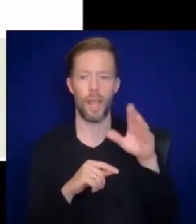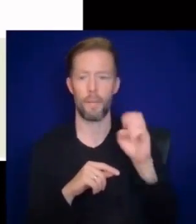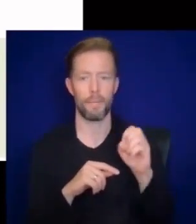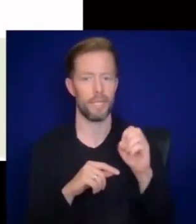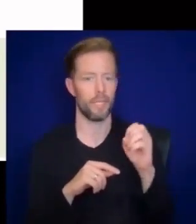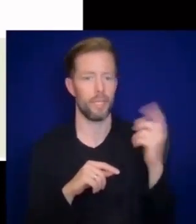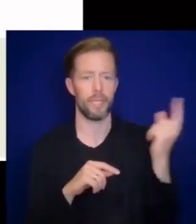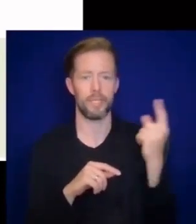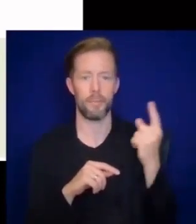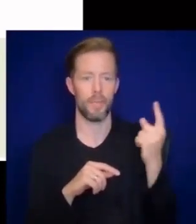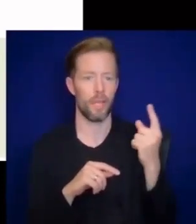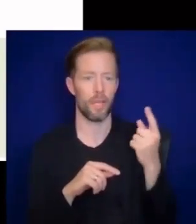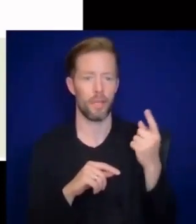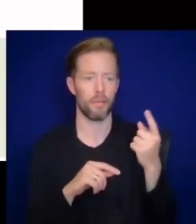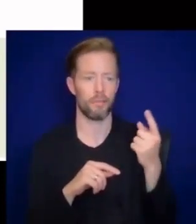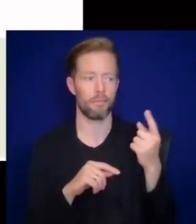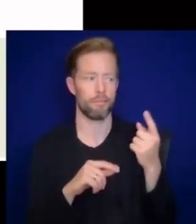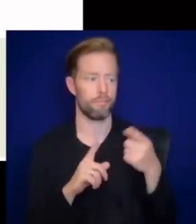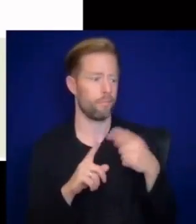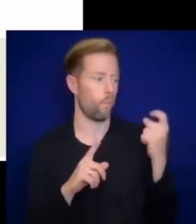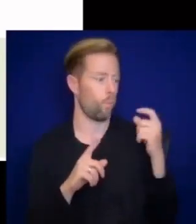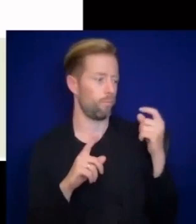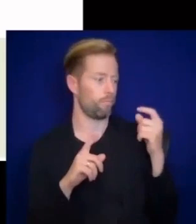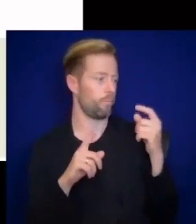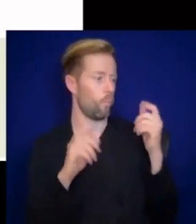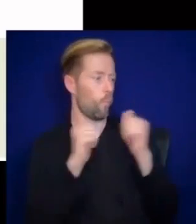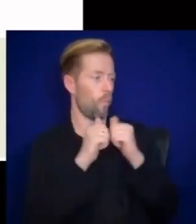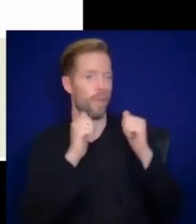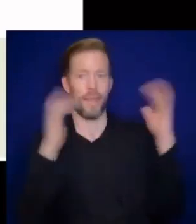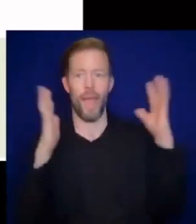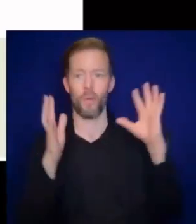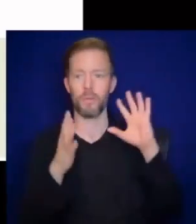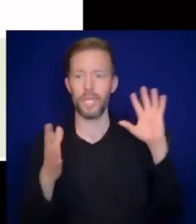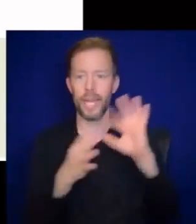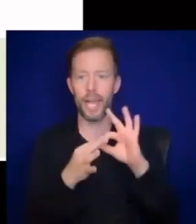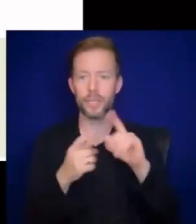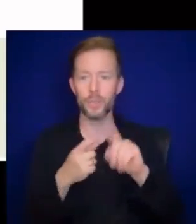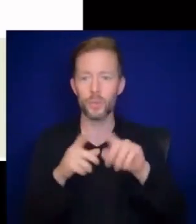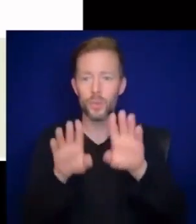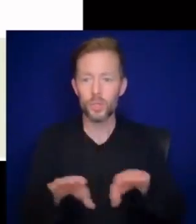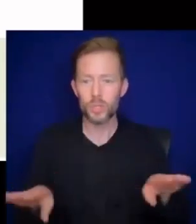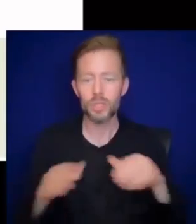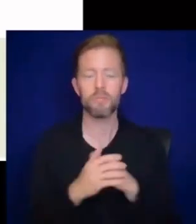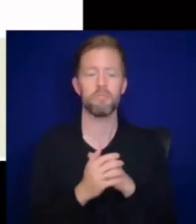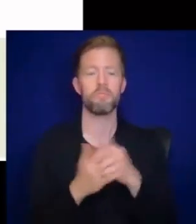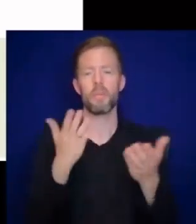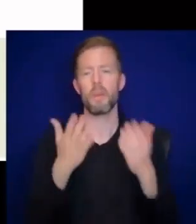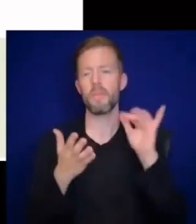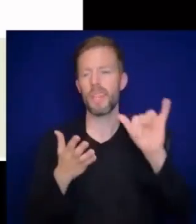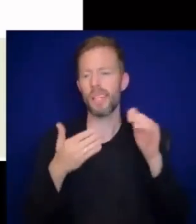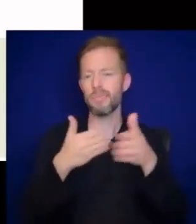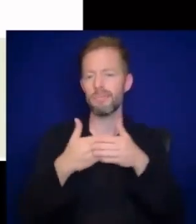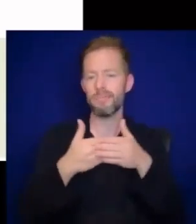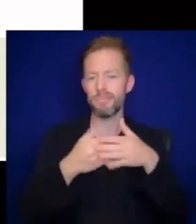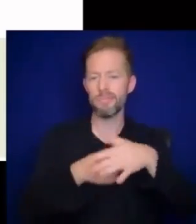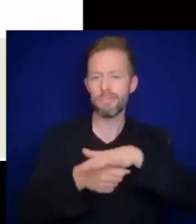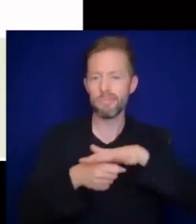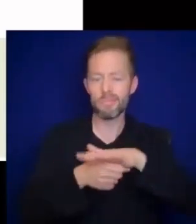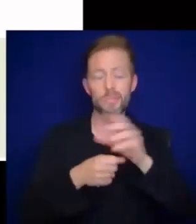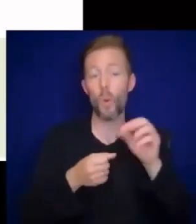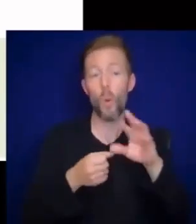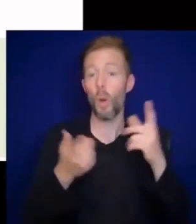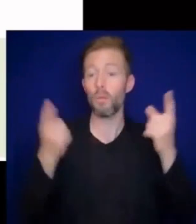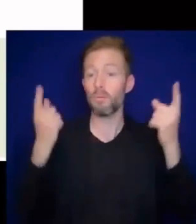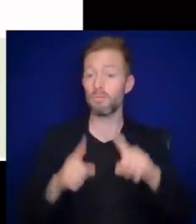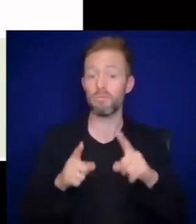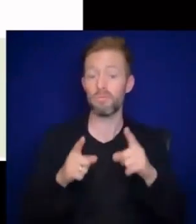be something that comes from a cloud with no connection to children. Perhaps it's a nearby site or